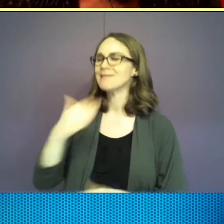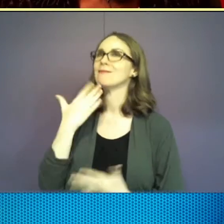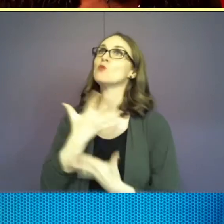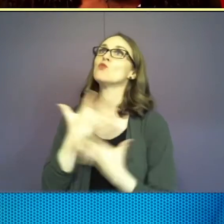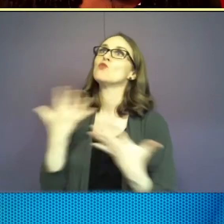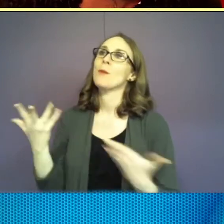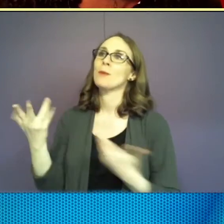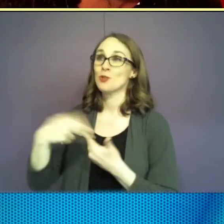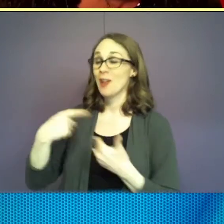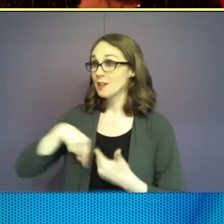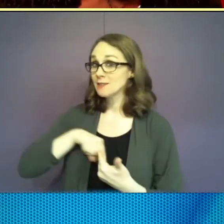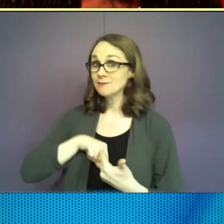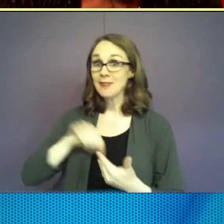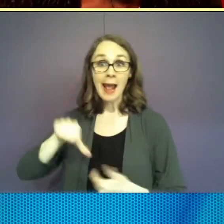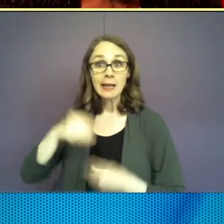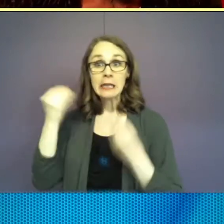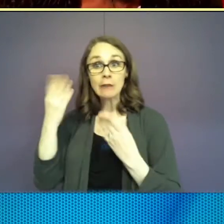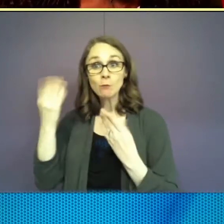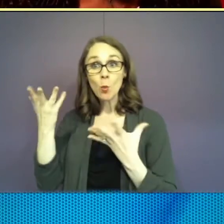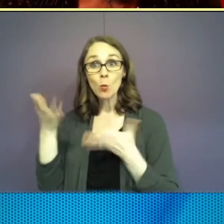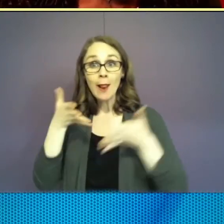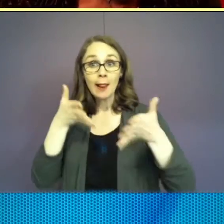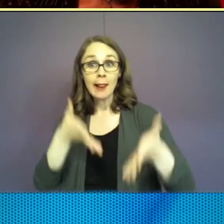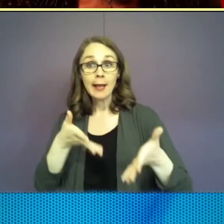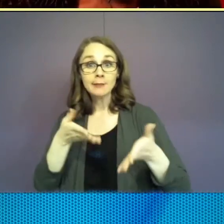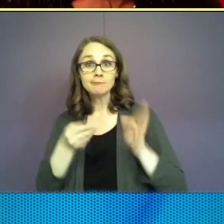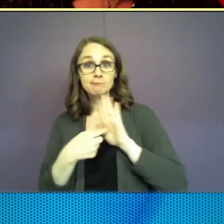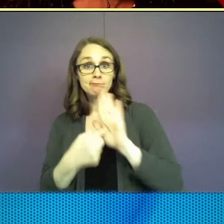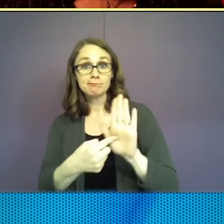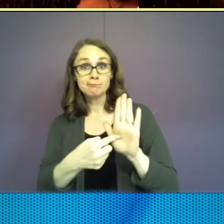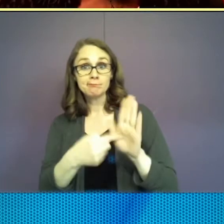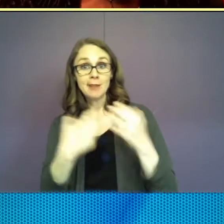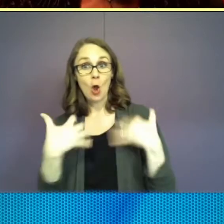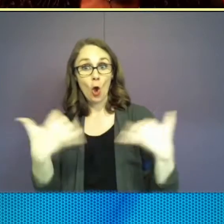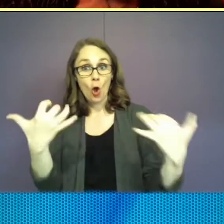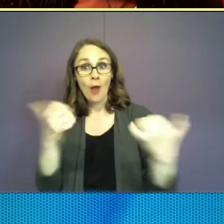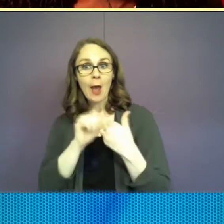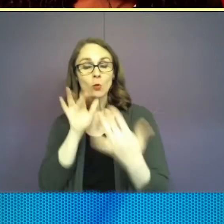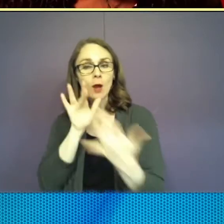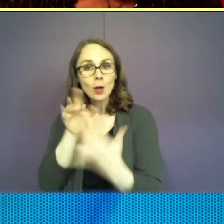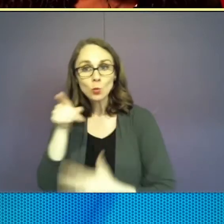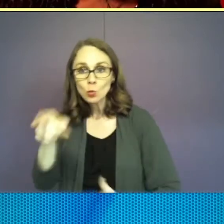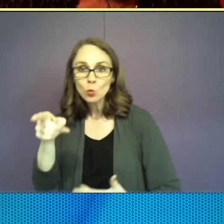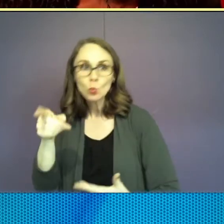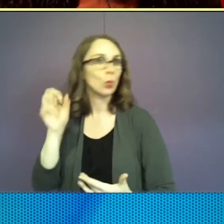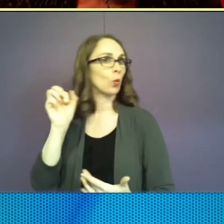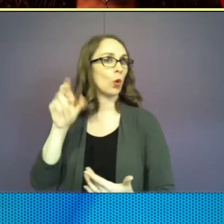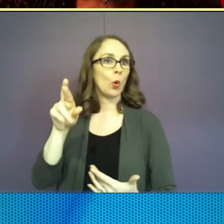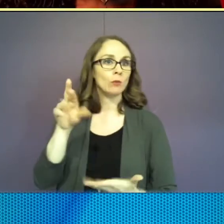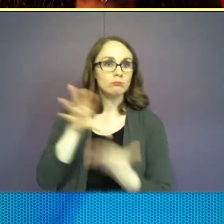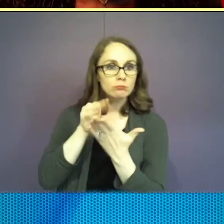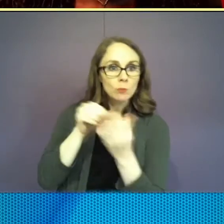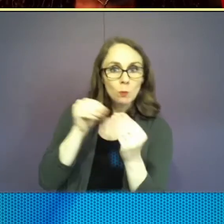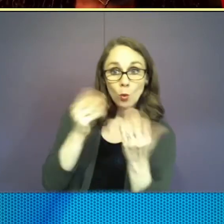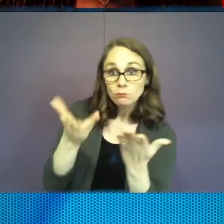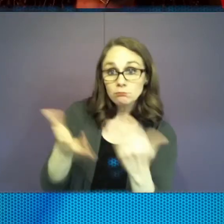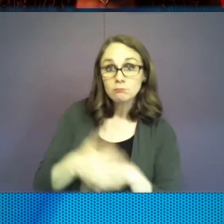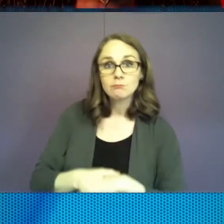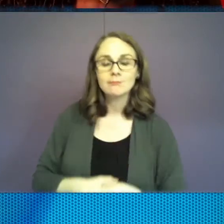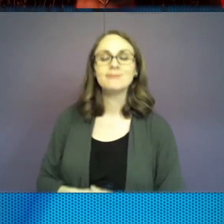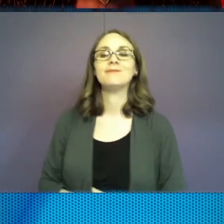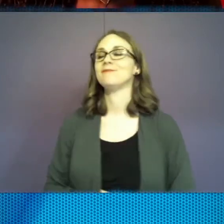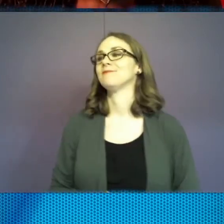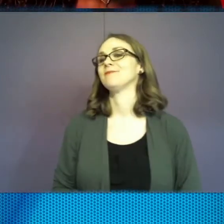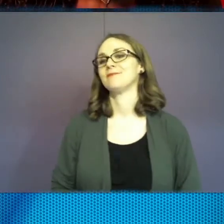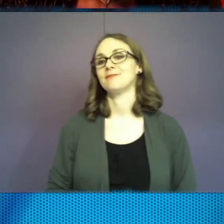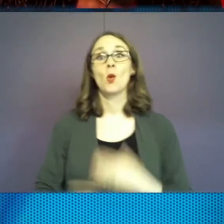with us. Do you have any information you want to leave with our viewers about how they can contact you or find out more about you? Whatever